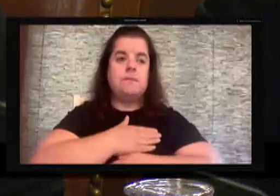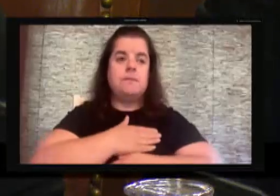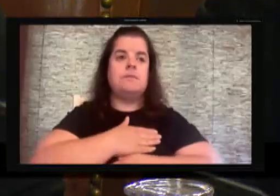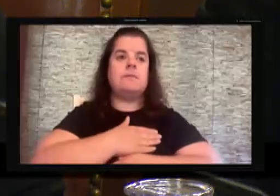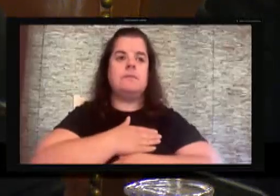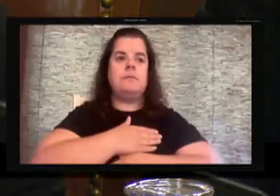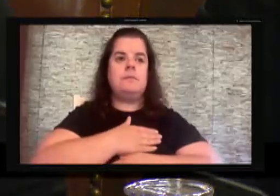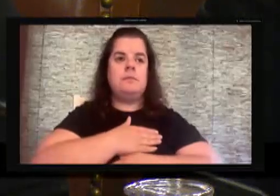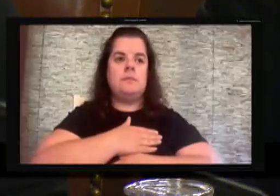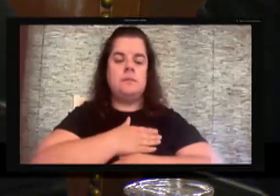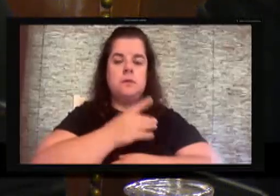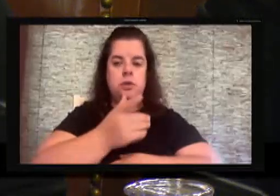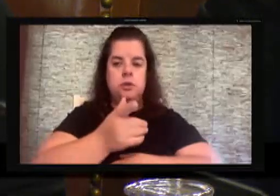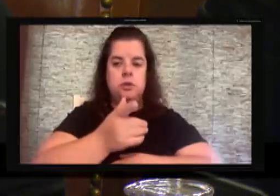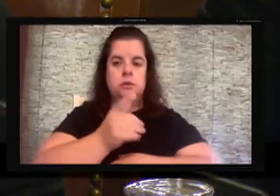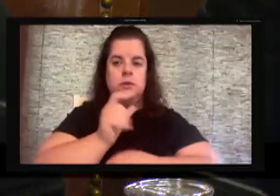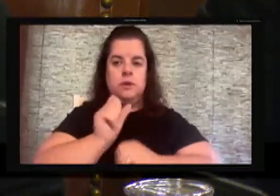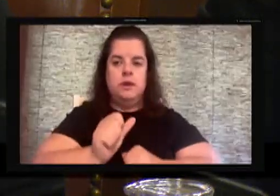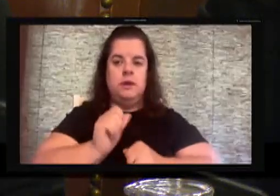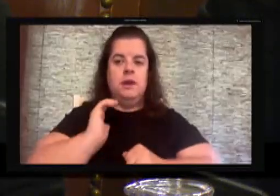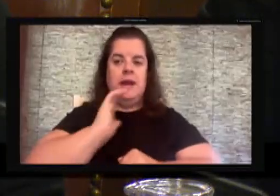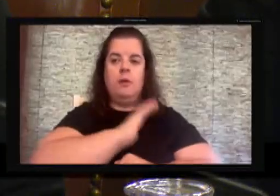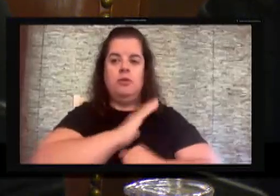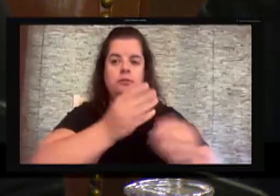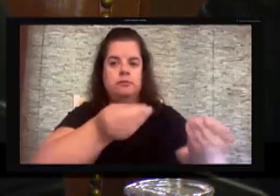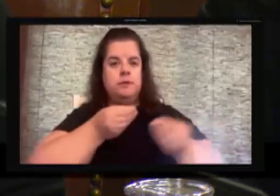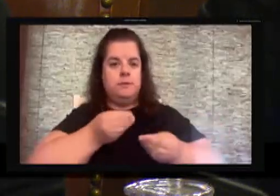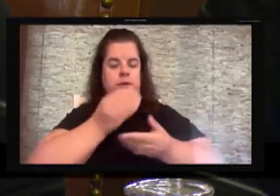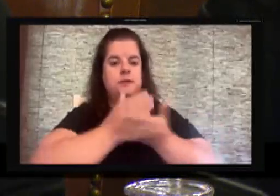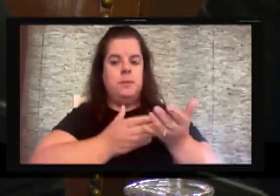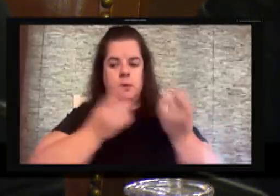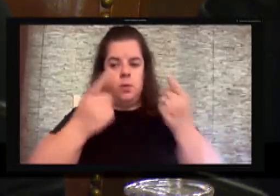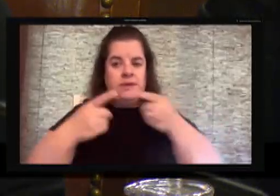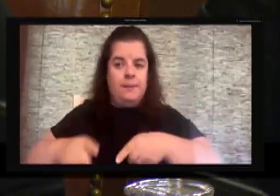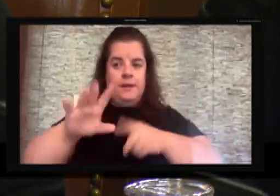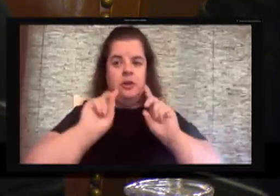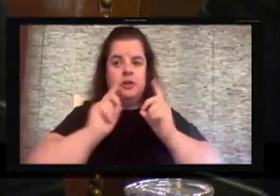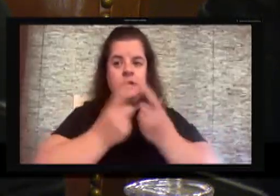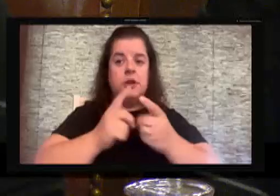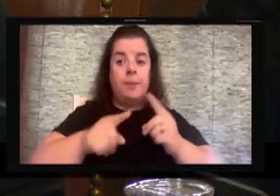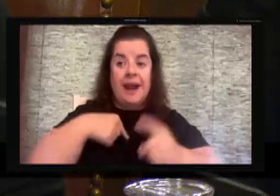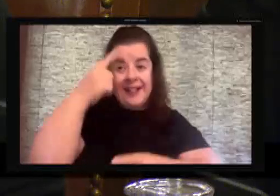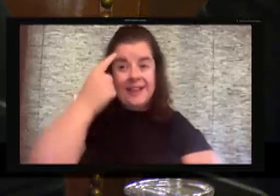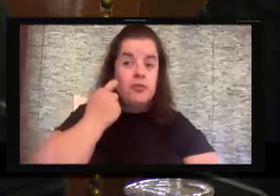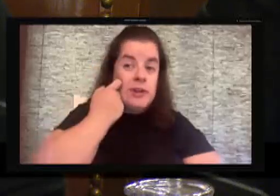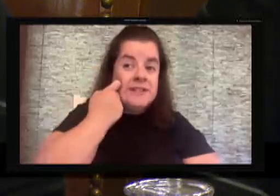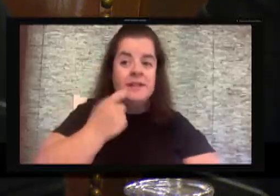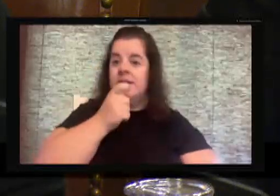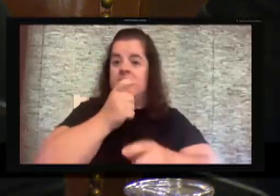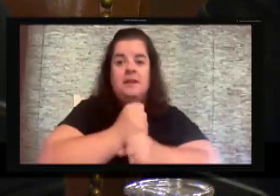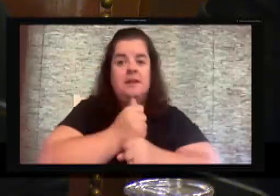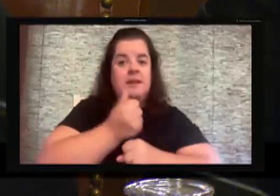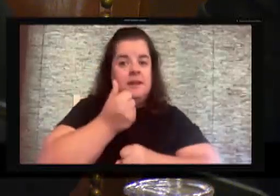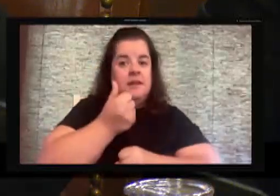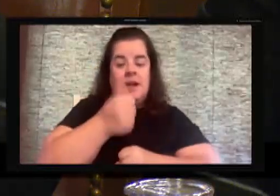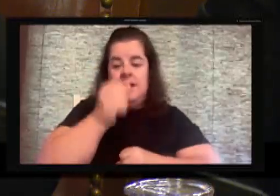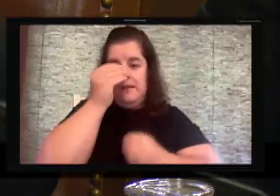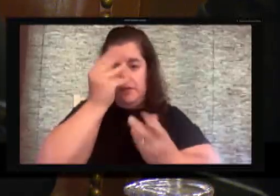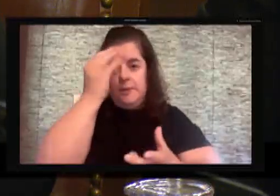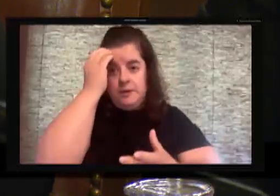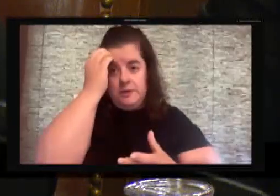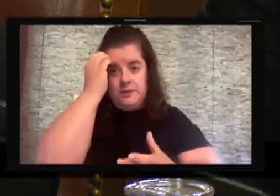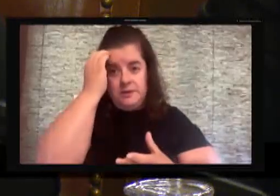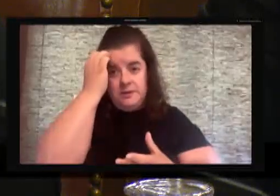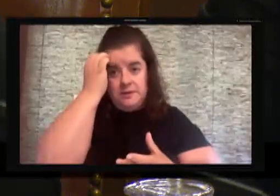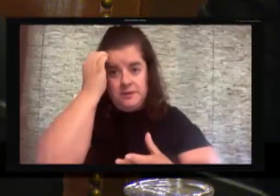council some information on what's happening in their district. But I do think lately I have not received the information about what's happening with these